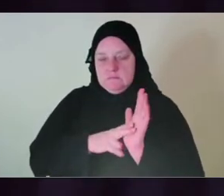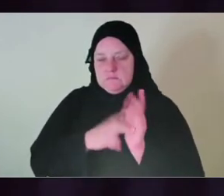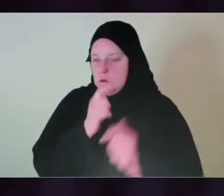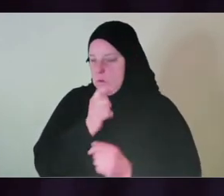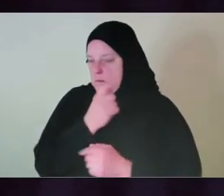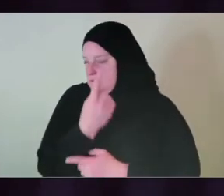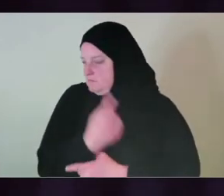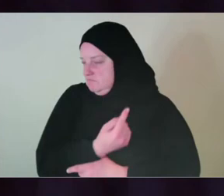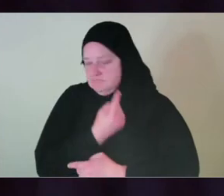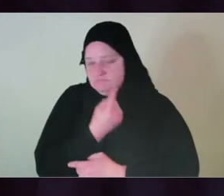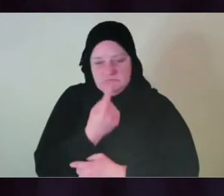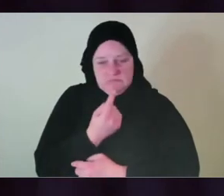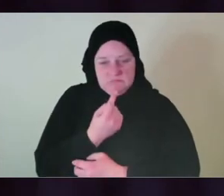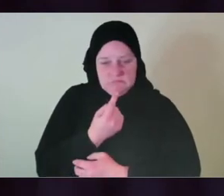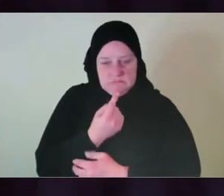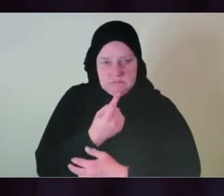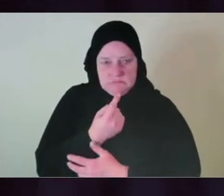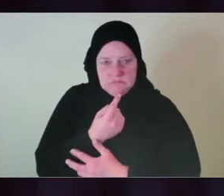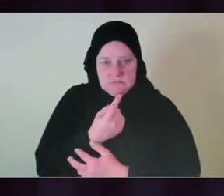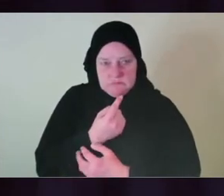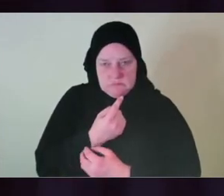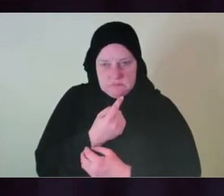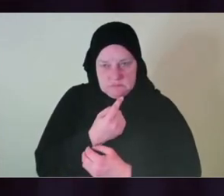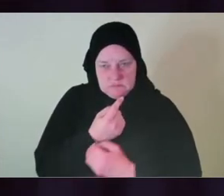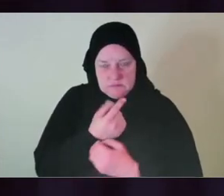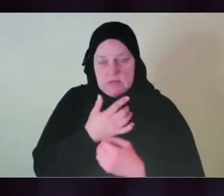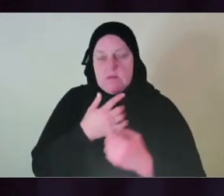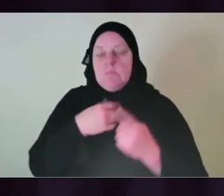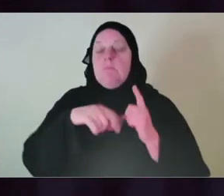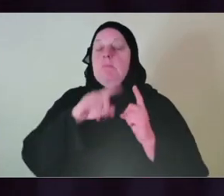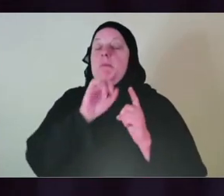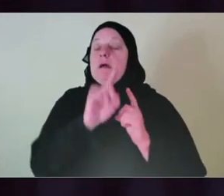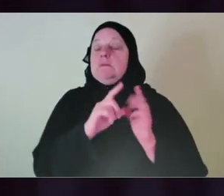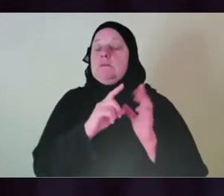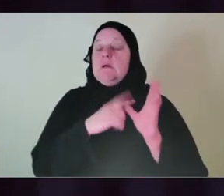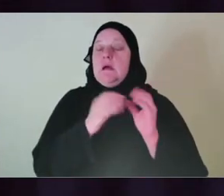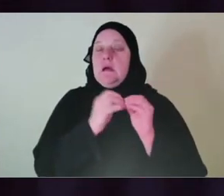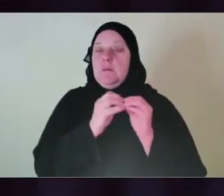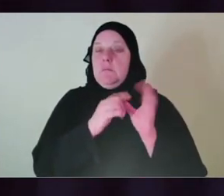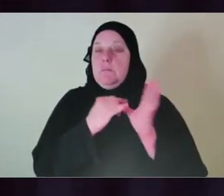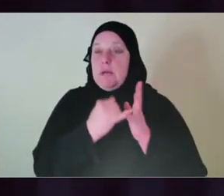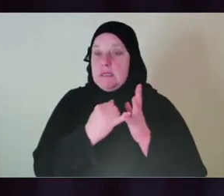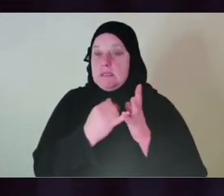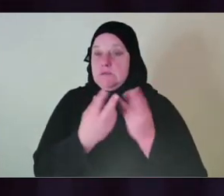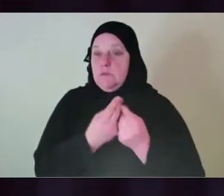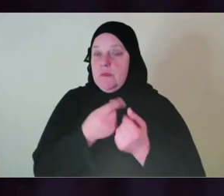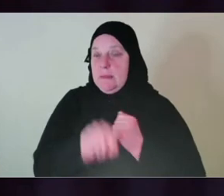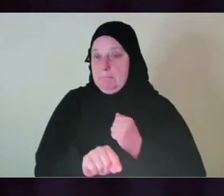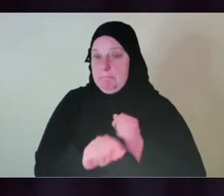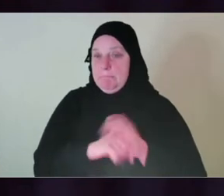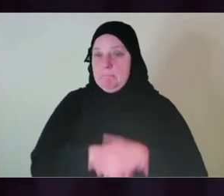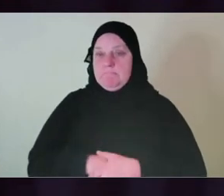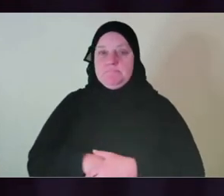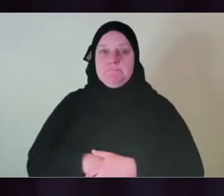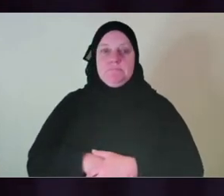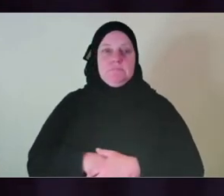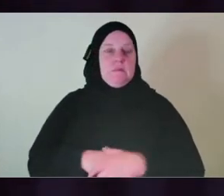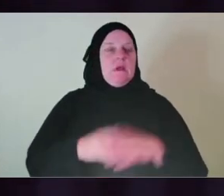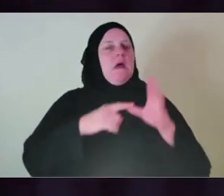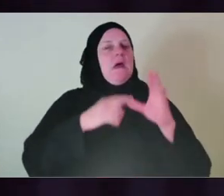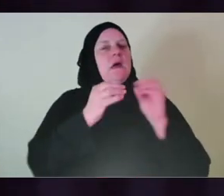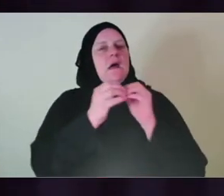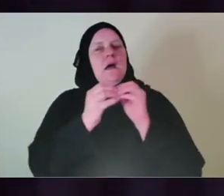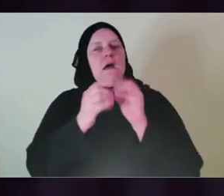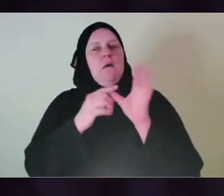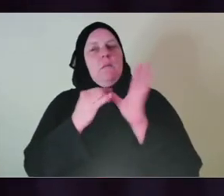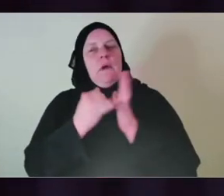Abu al-Fadl al-Abbas, he had these distinguished characteristics that perhaps